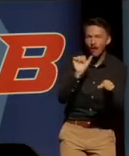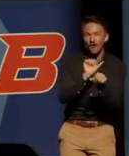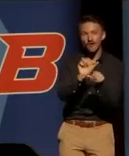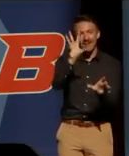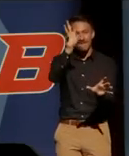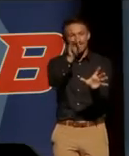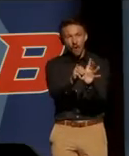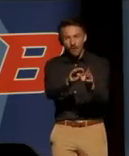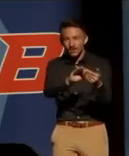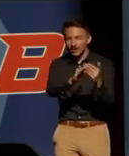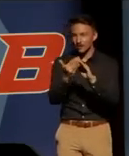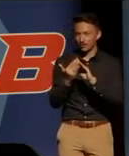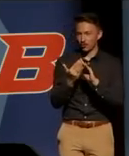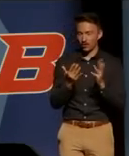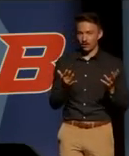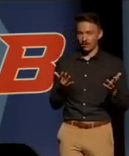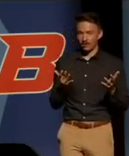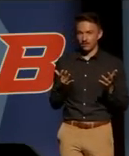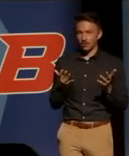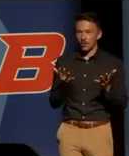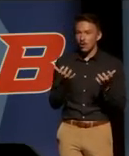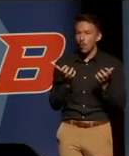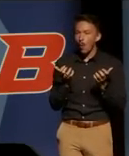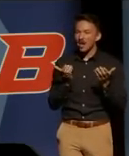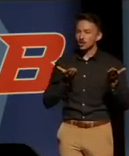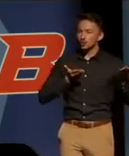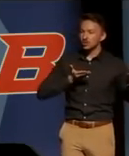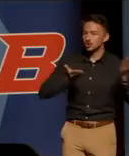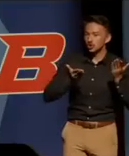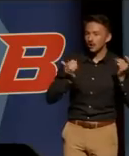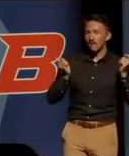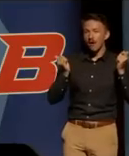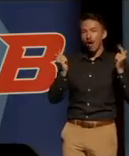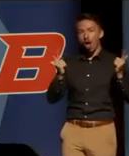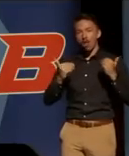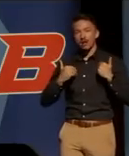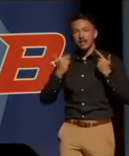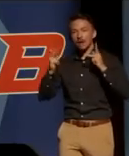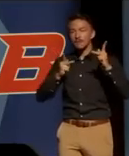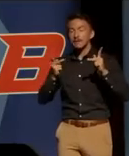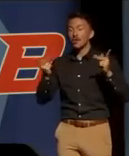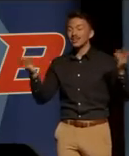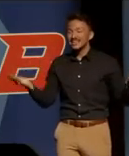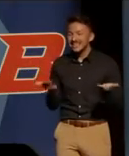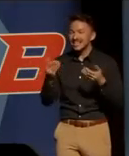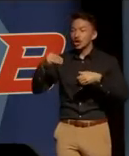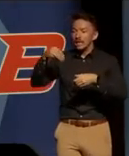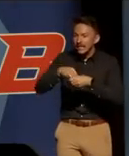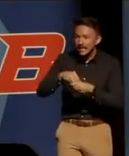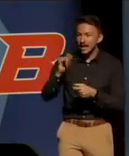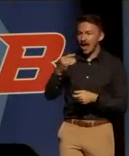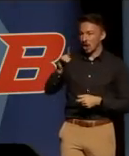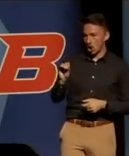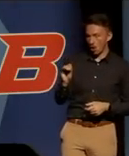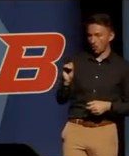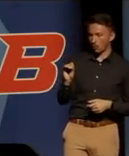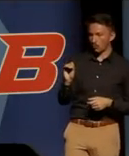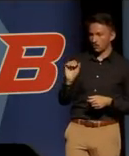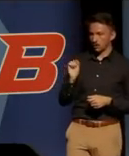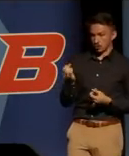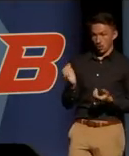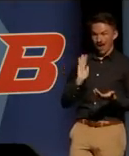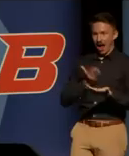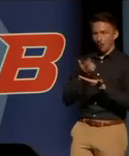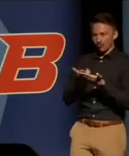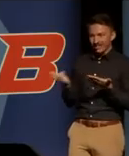We want to serve young people in Idaho, and that was such a priority that we redirected resources